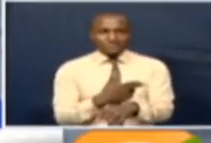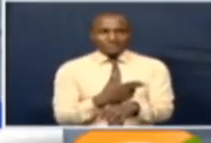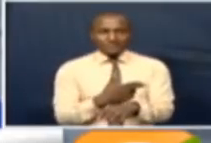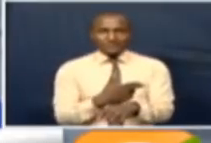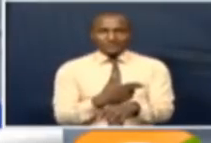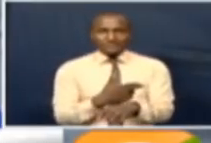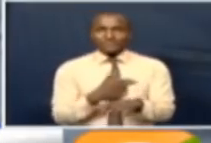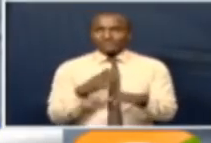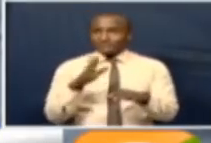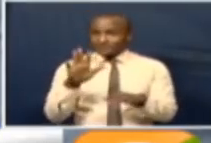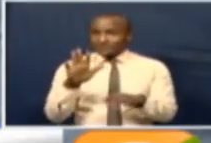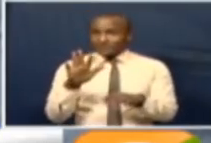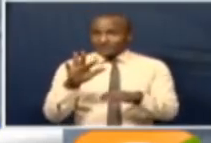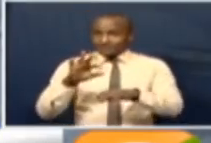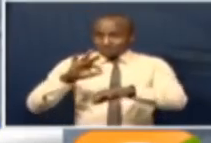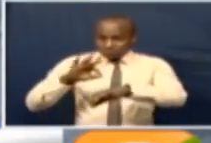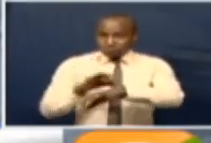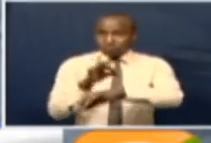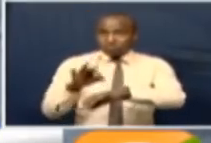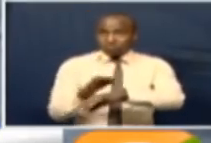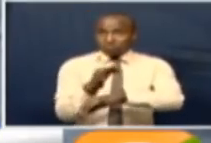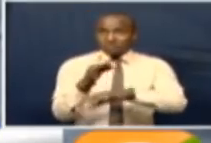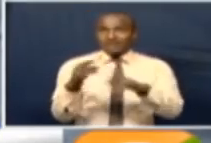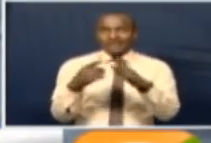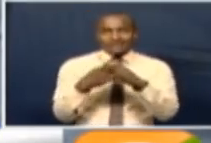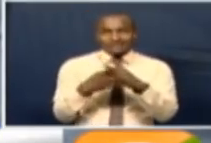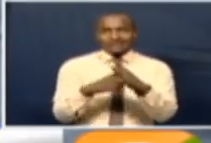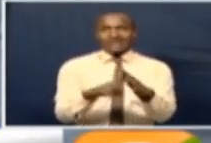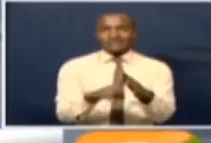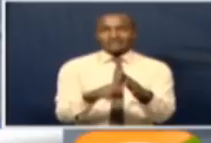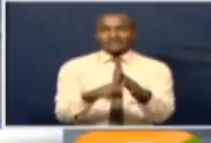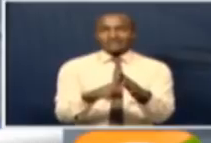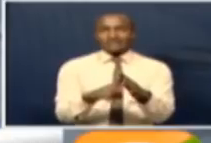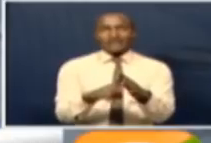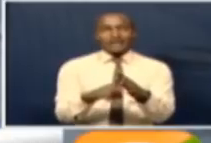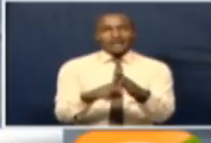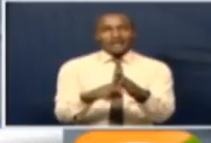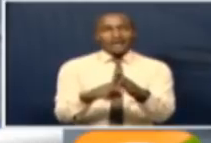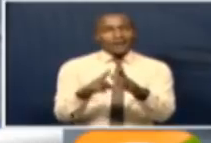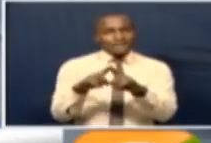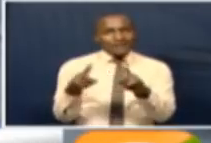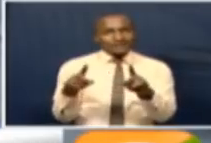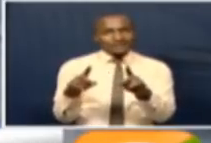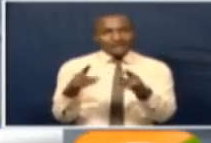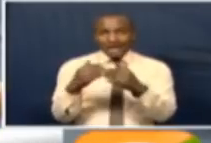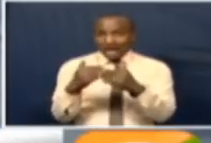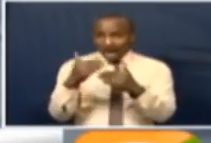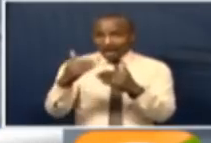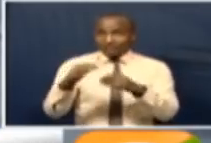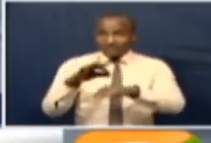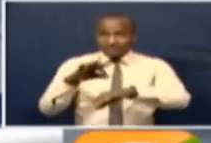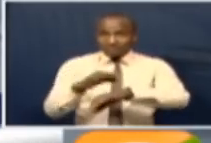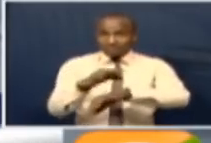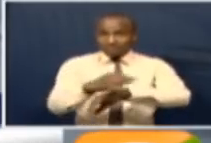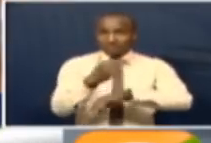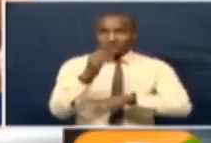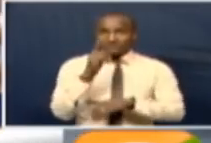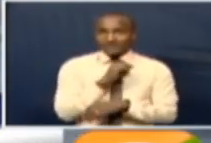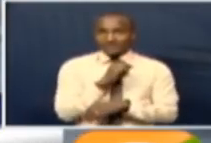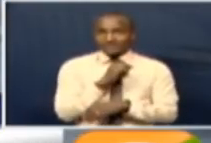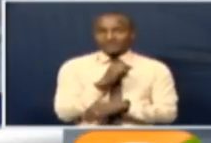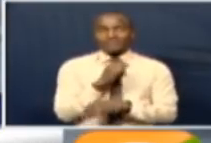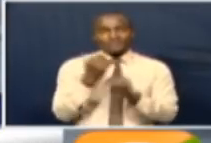the beginning of his treatment. The bulk of his care is going to be